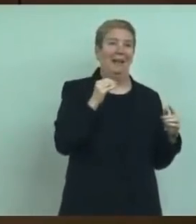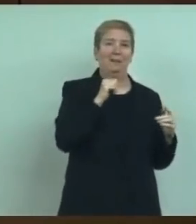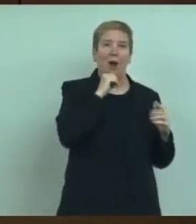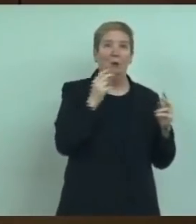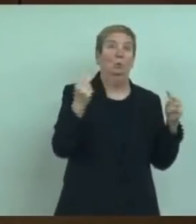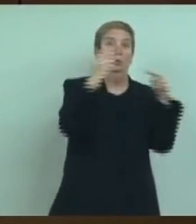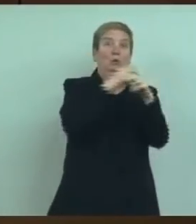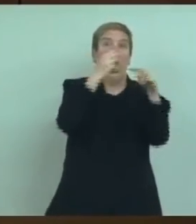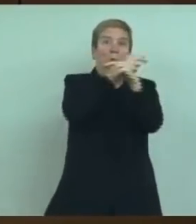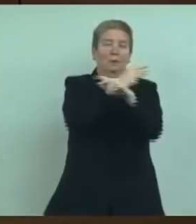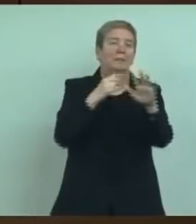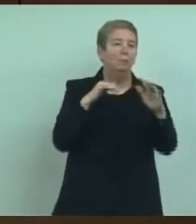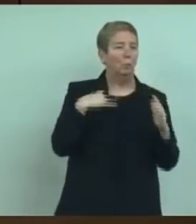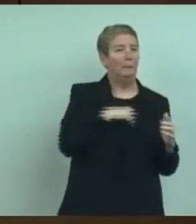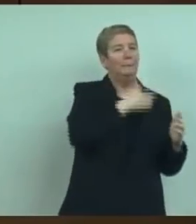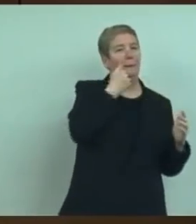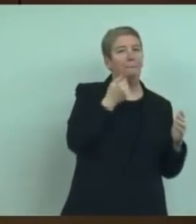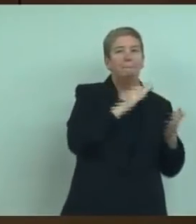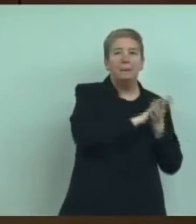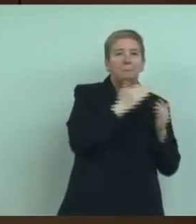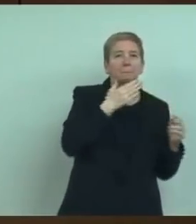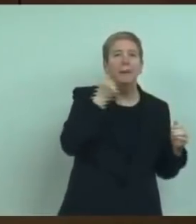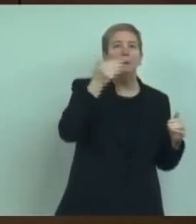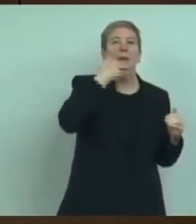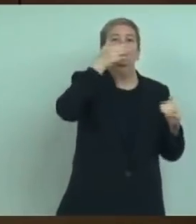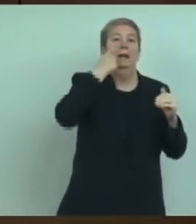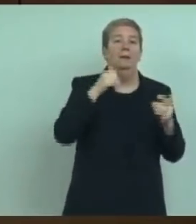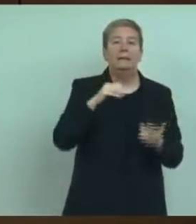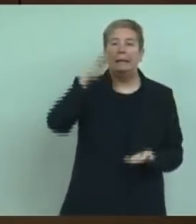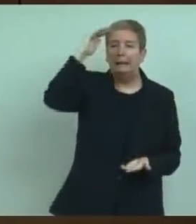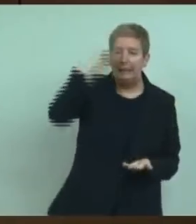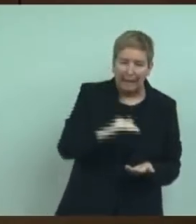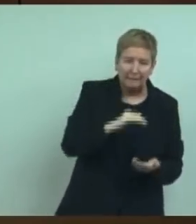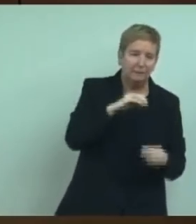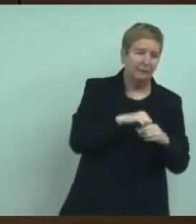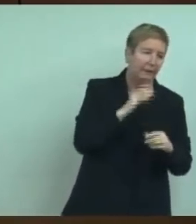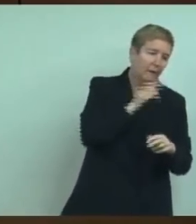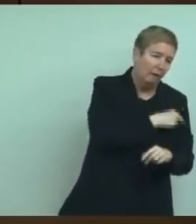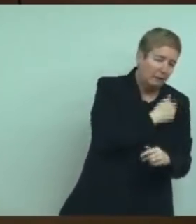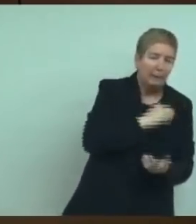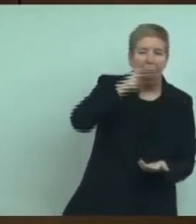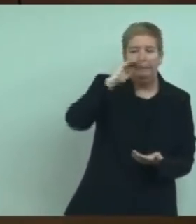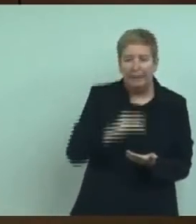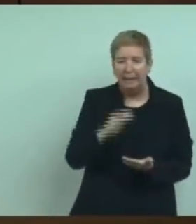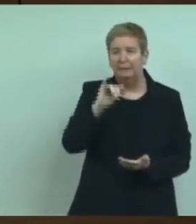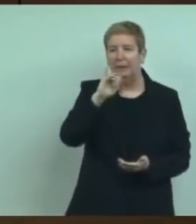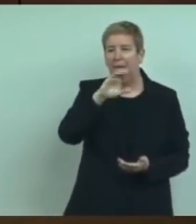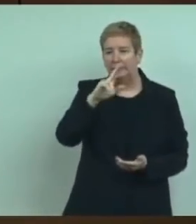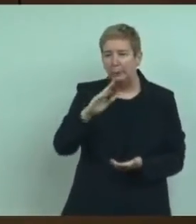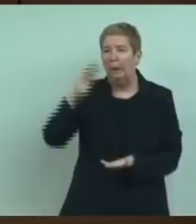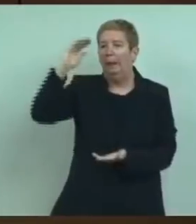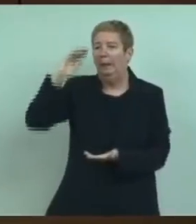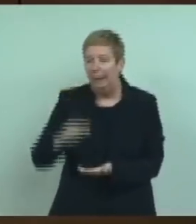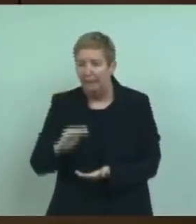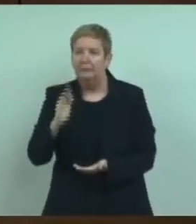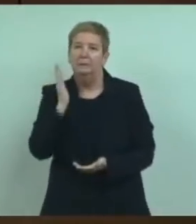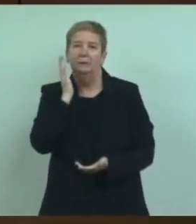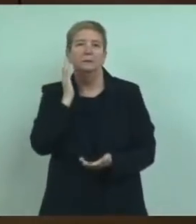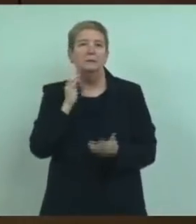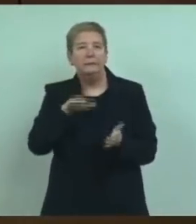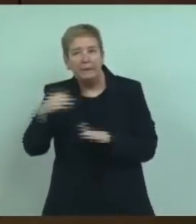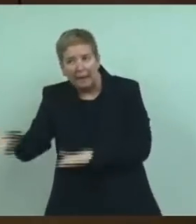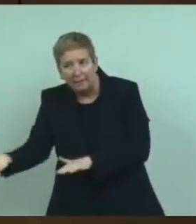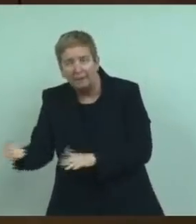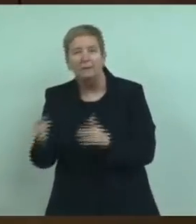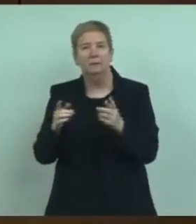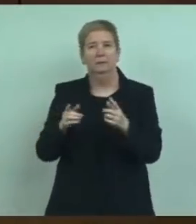ICU beds, it is fewer deaths, and as important to that is that